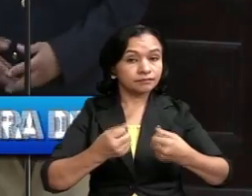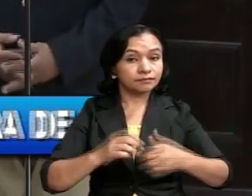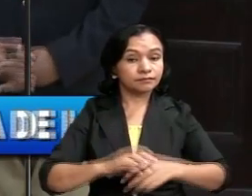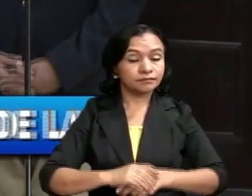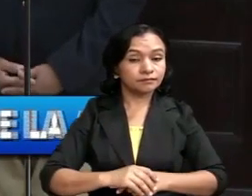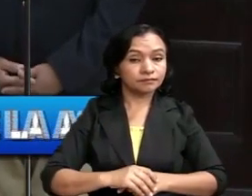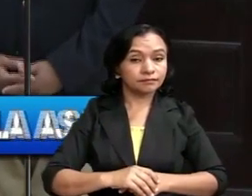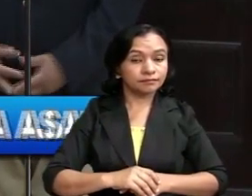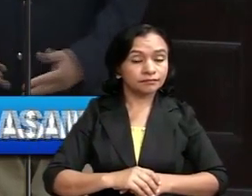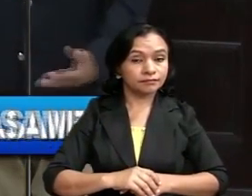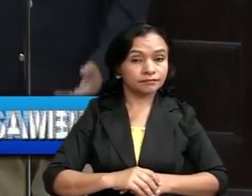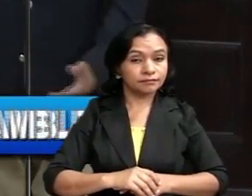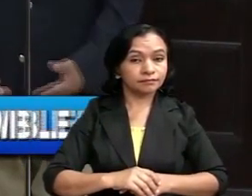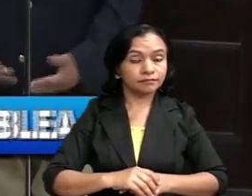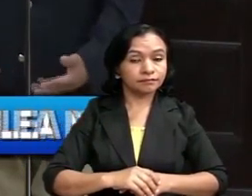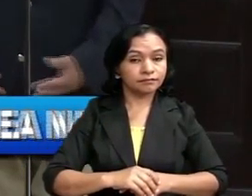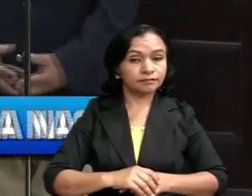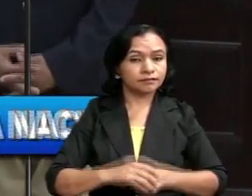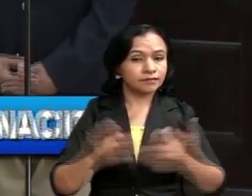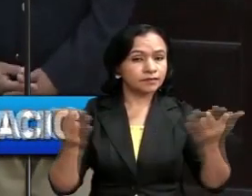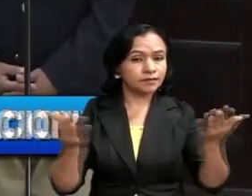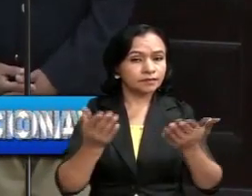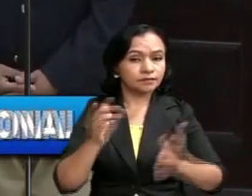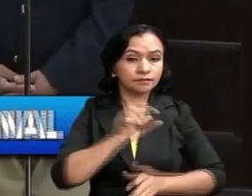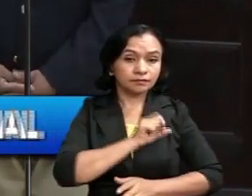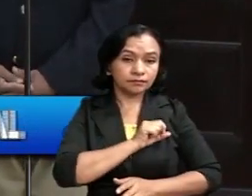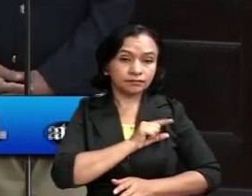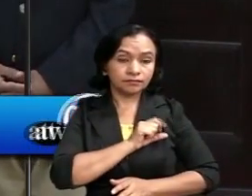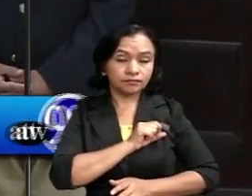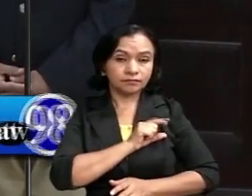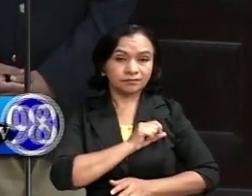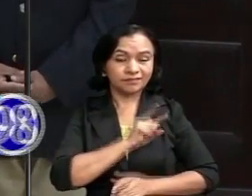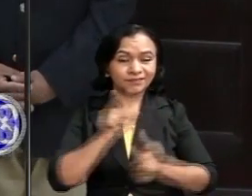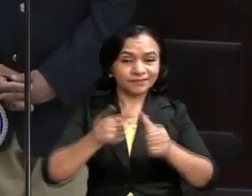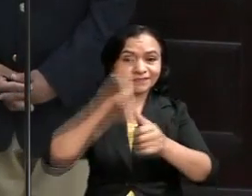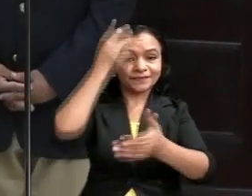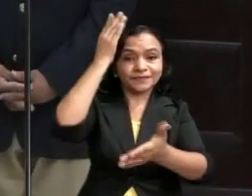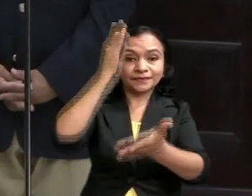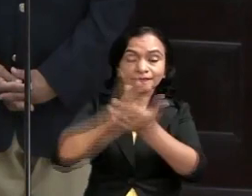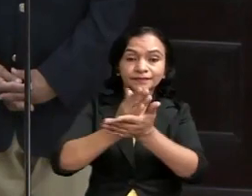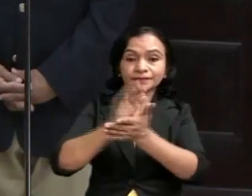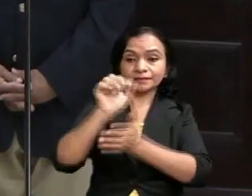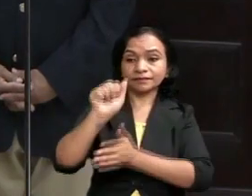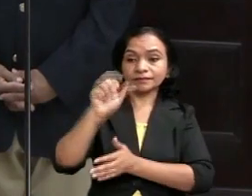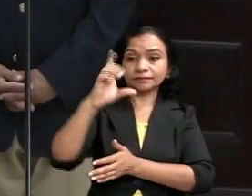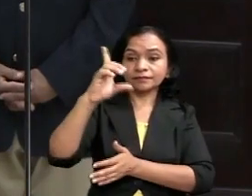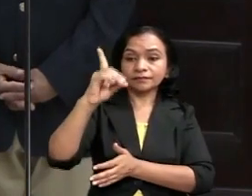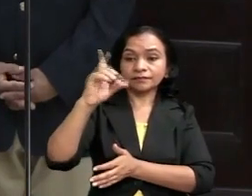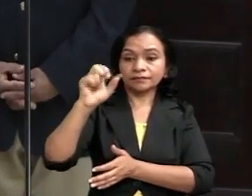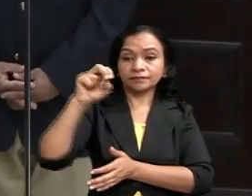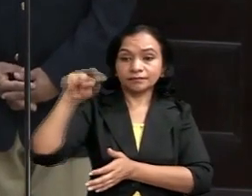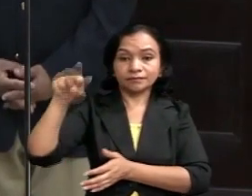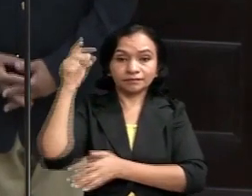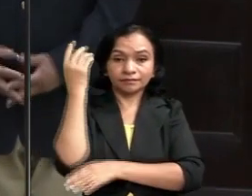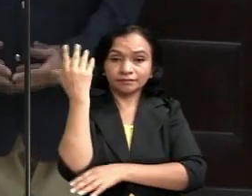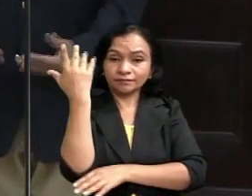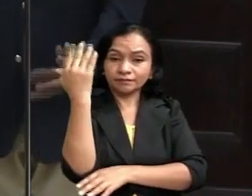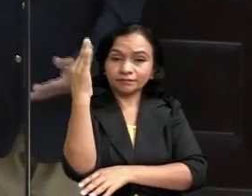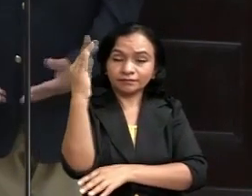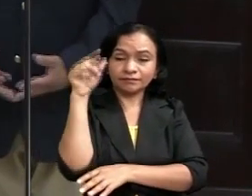garden with Adam. Su pecado cuando él pecó en el jardín. And then God redeems man. Y